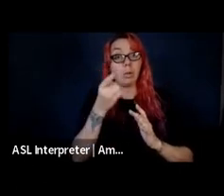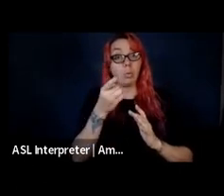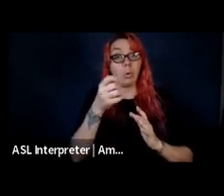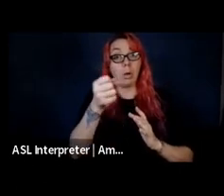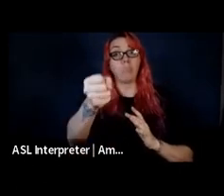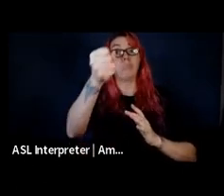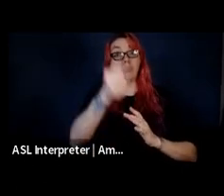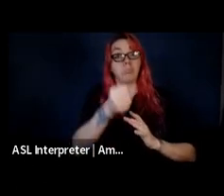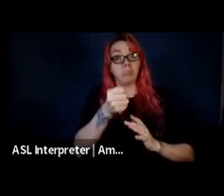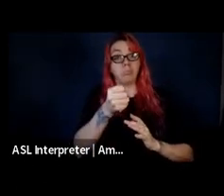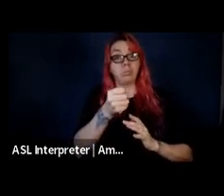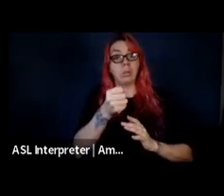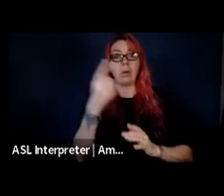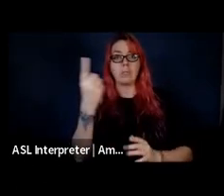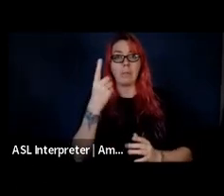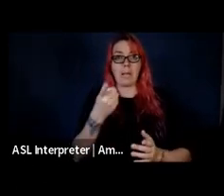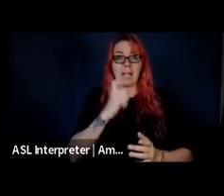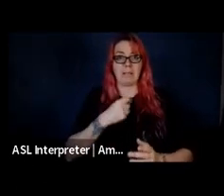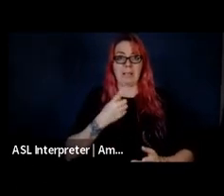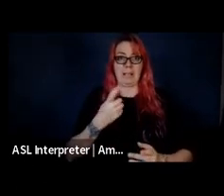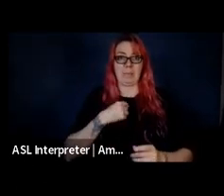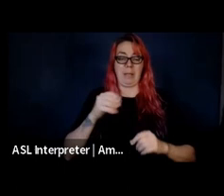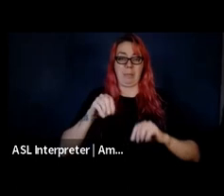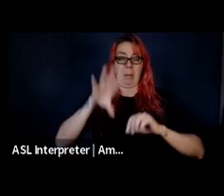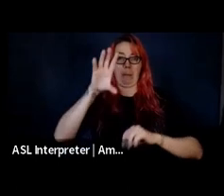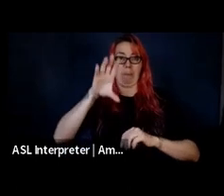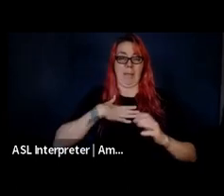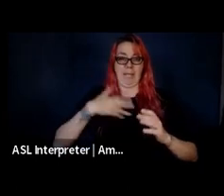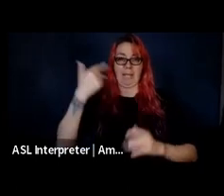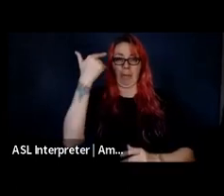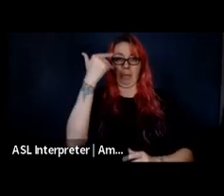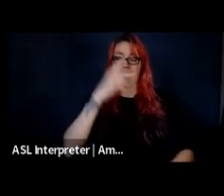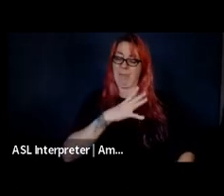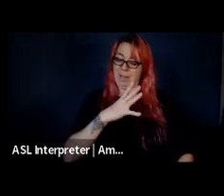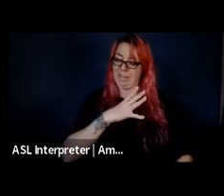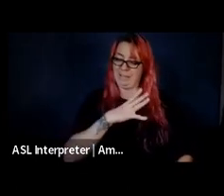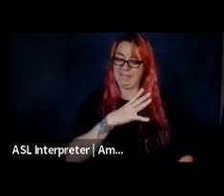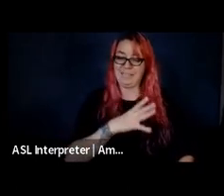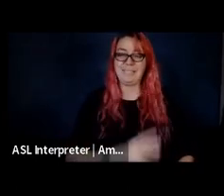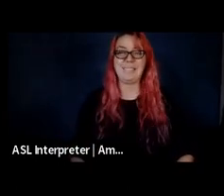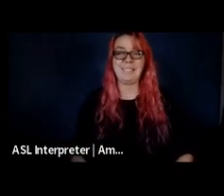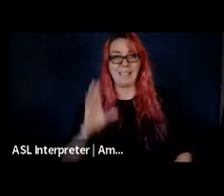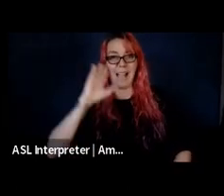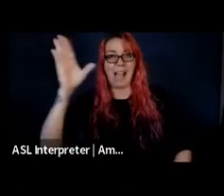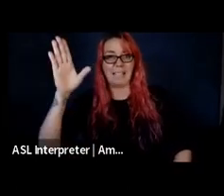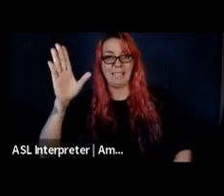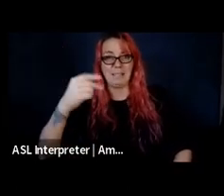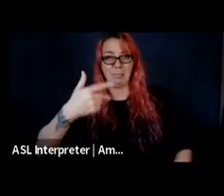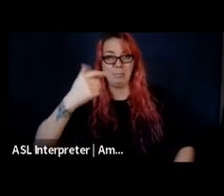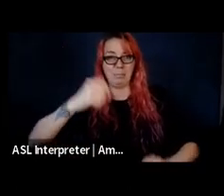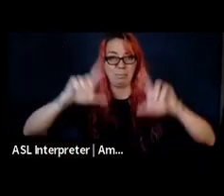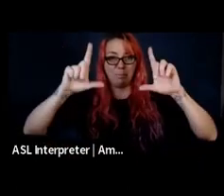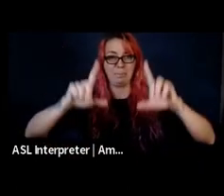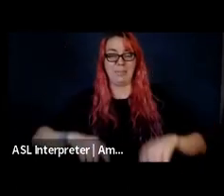yeah, I'm getting a request to come on camera, which I would love to do. Okay, hi everyone.